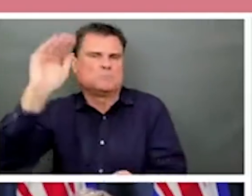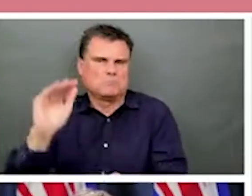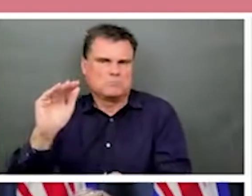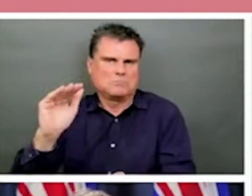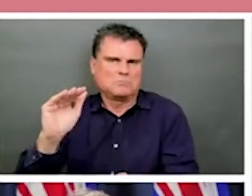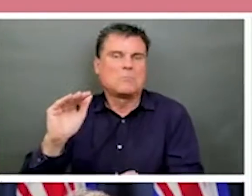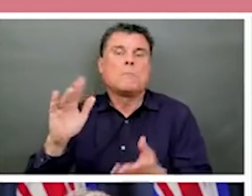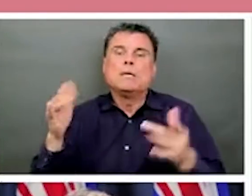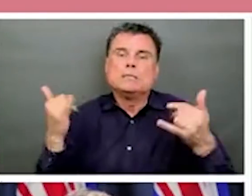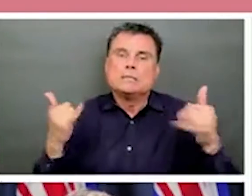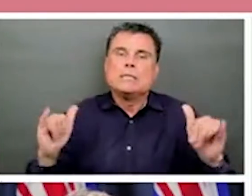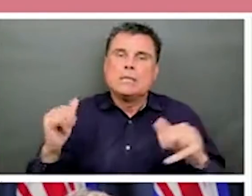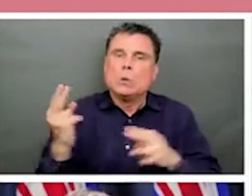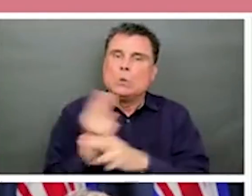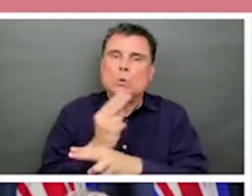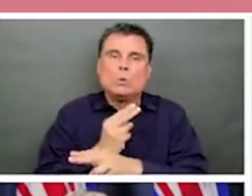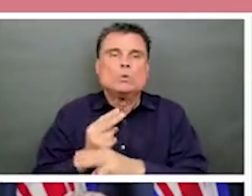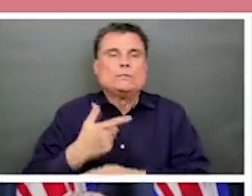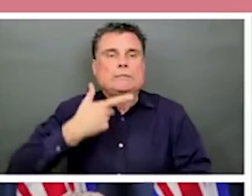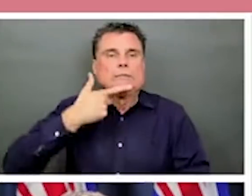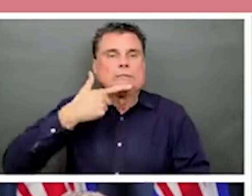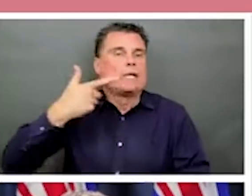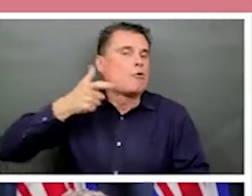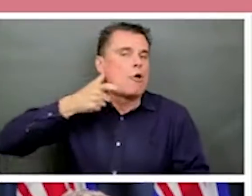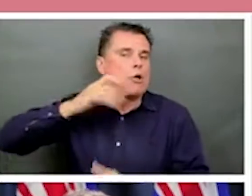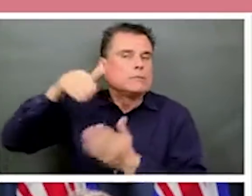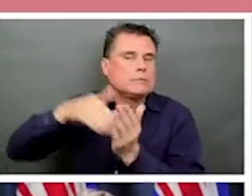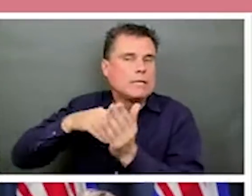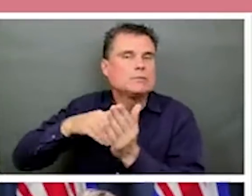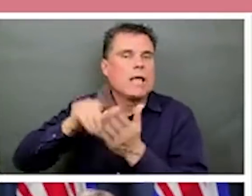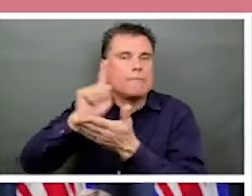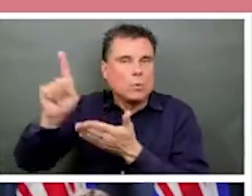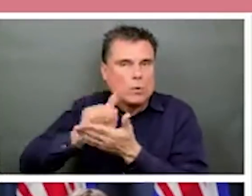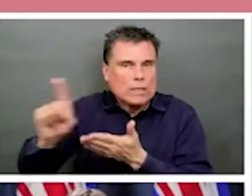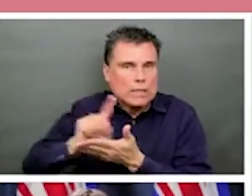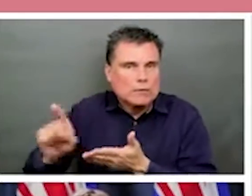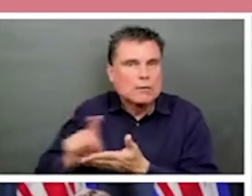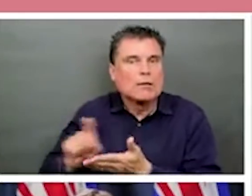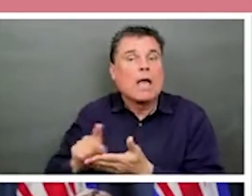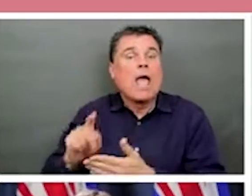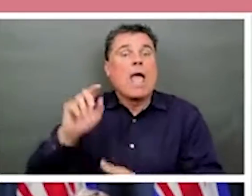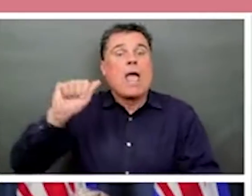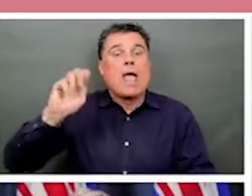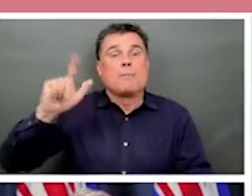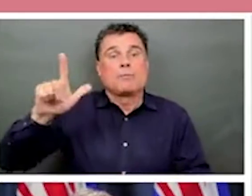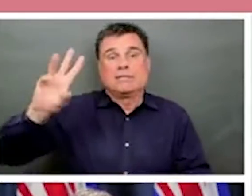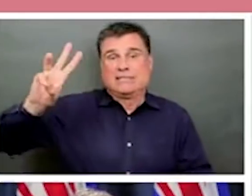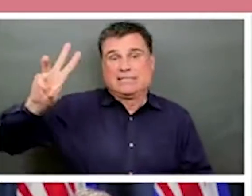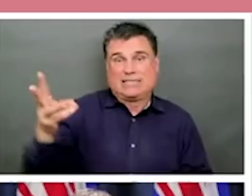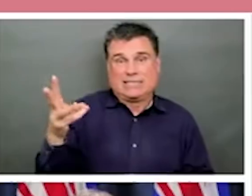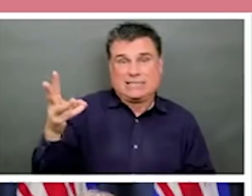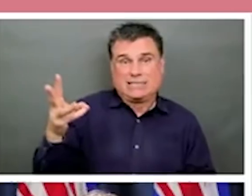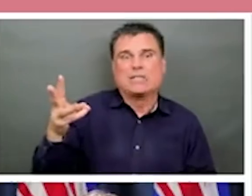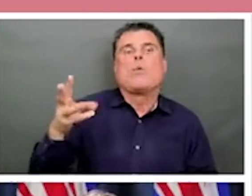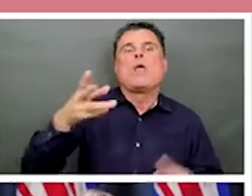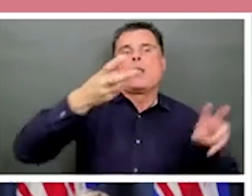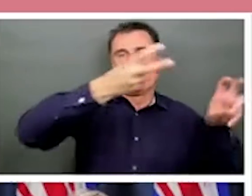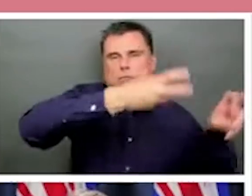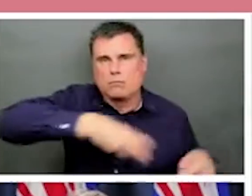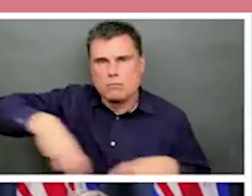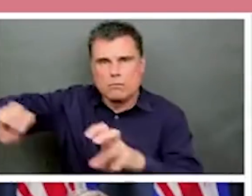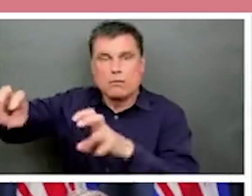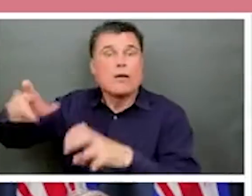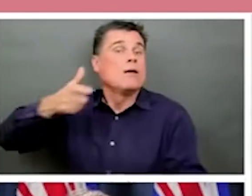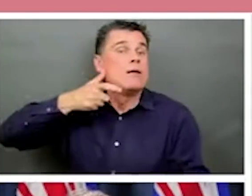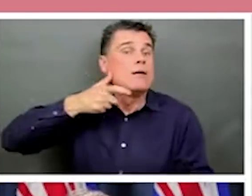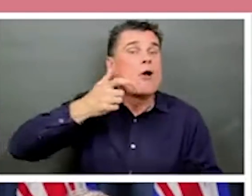centers over the course of the next few weeks. And then on April 6th, we will do the shift over, and we will close down